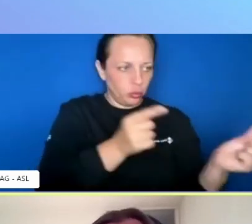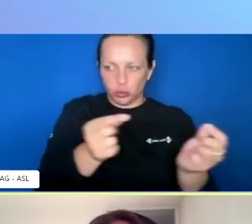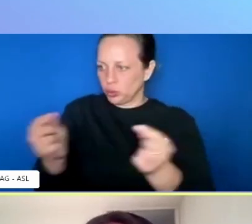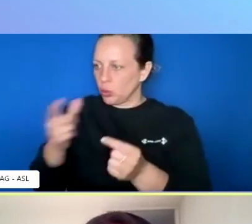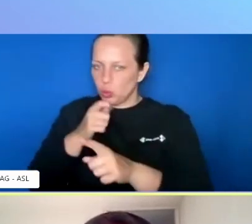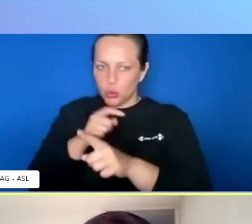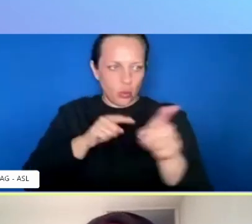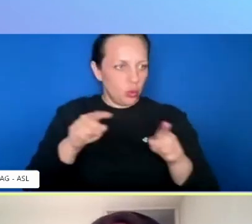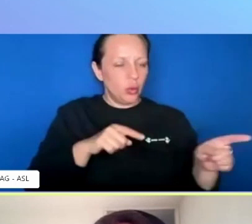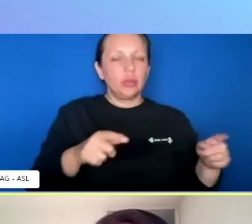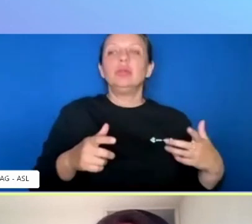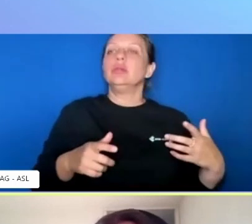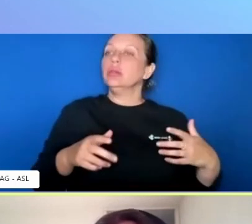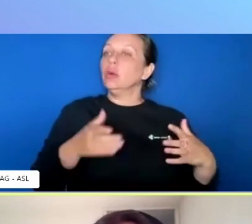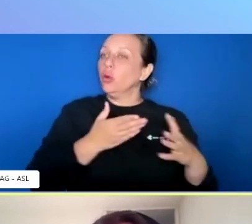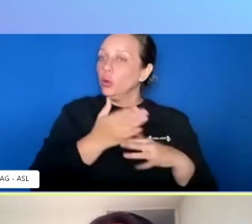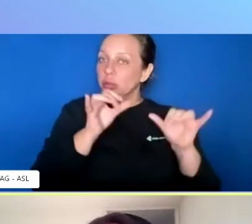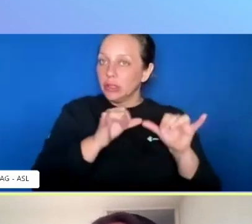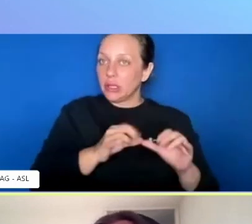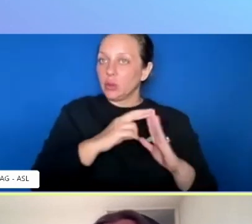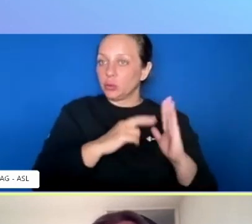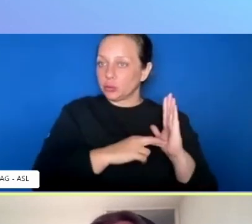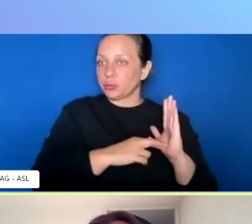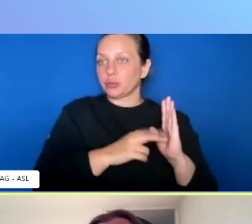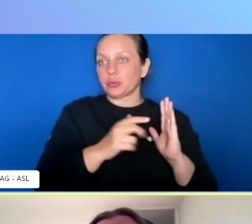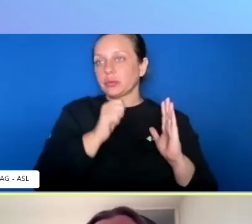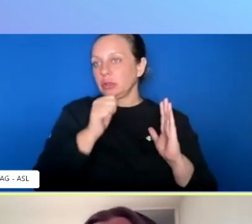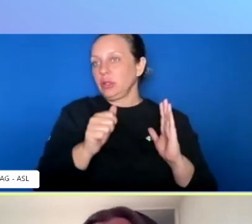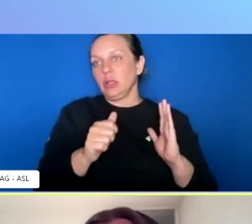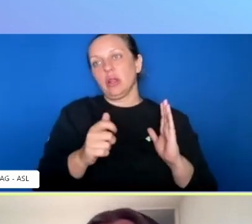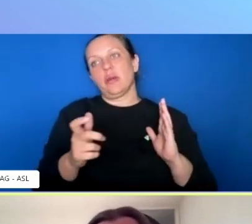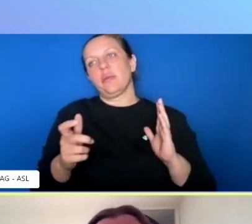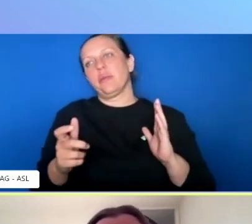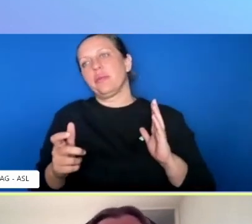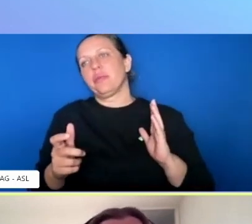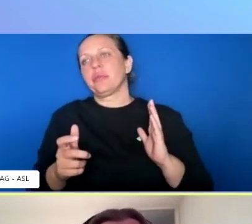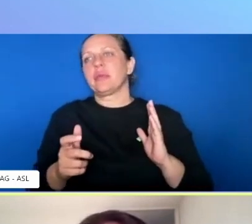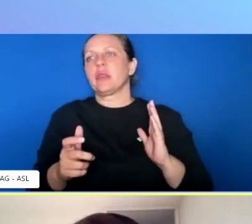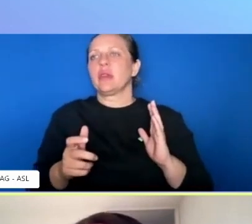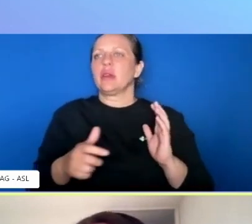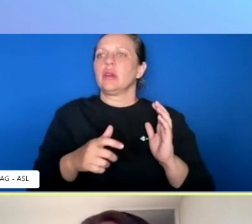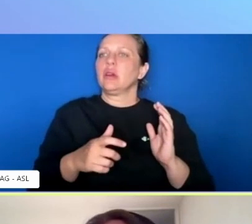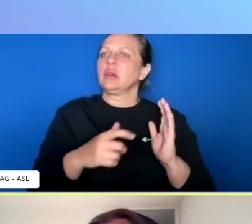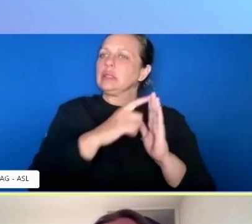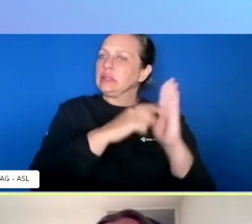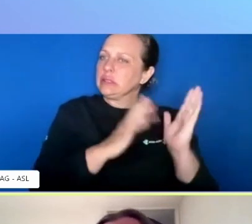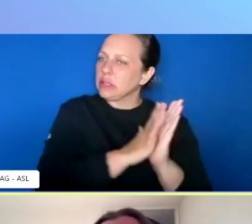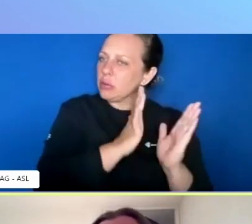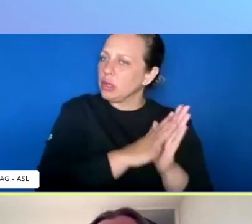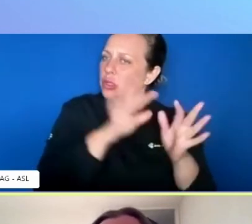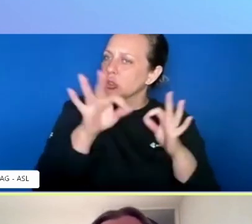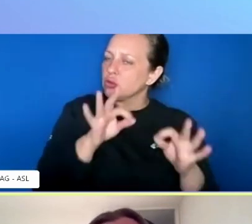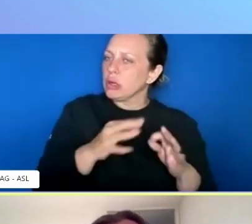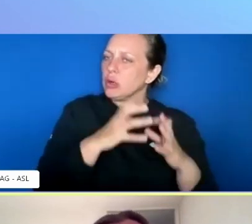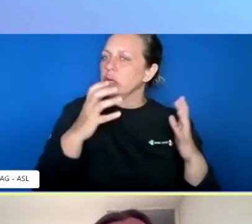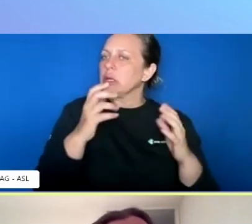through standardized rules. These are non-normative documents that describe in great detail how